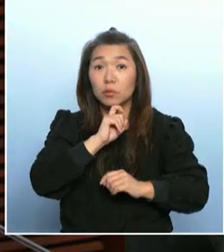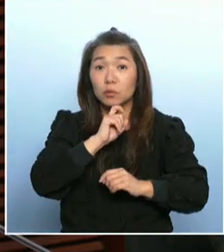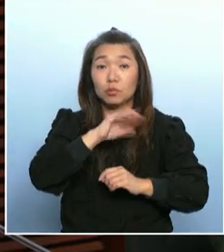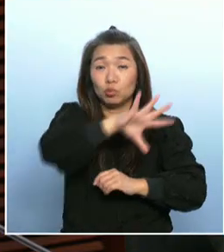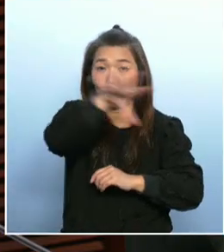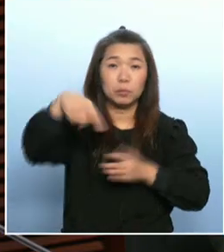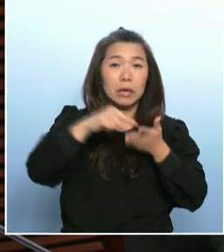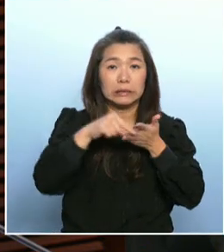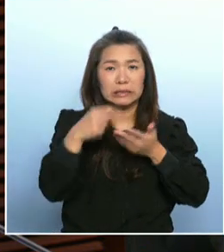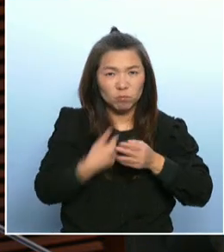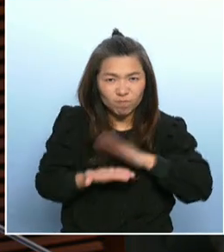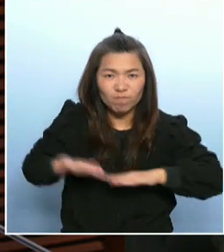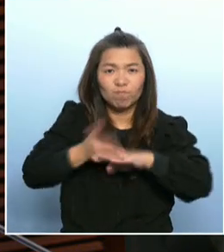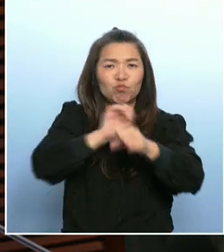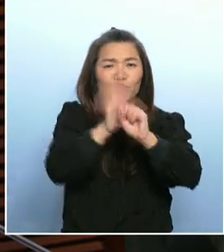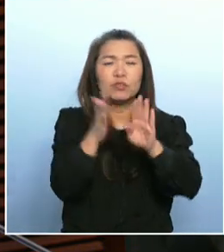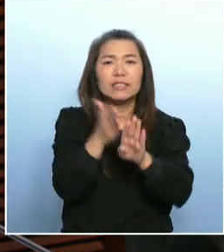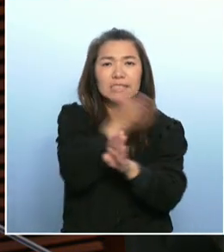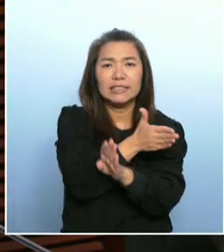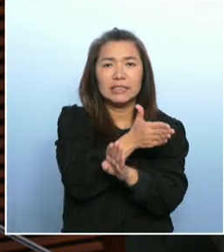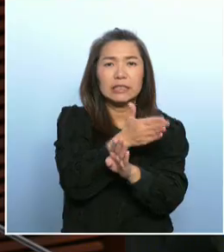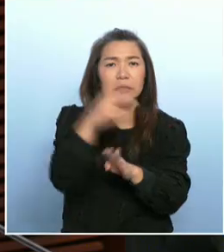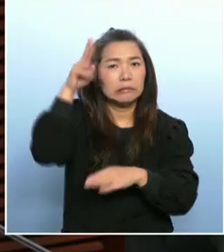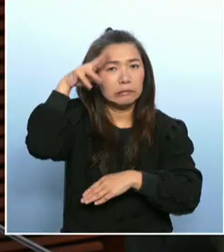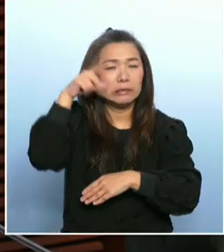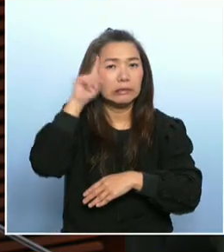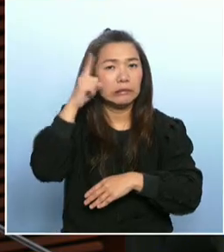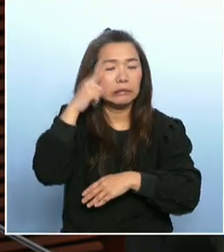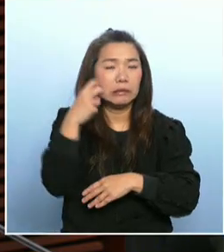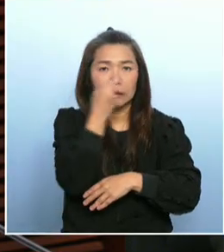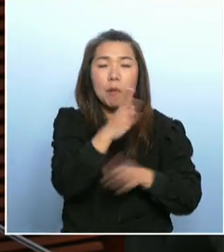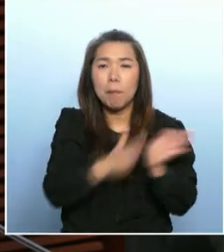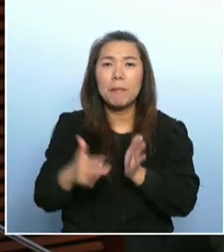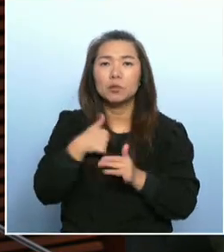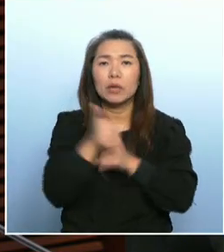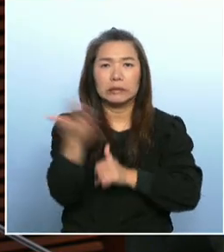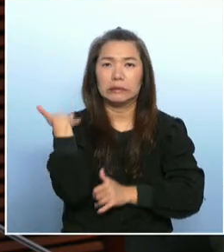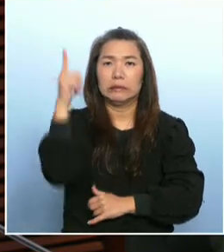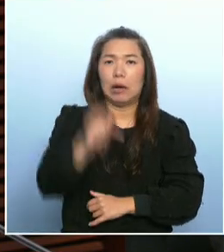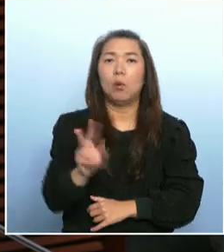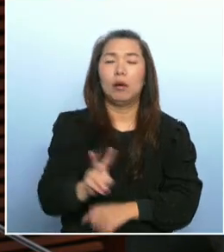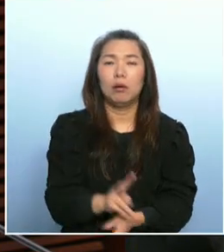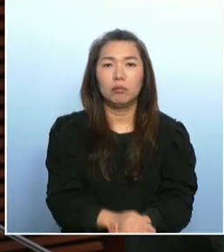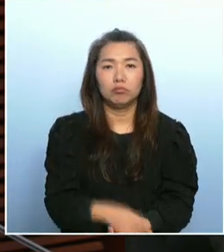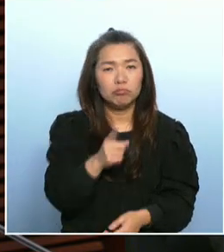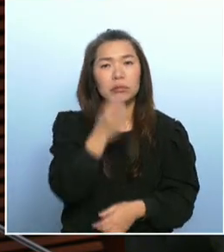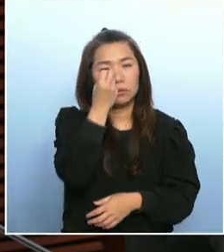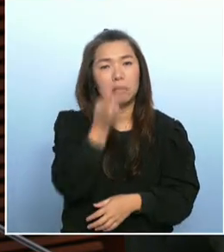2023, saying that all residential care homes should be fully opened and resume the